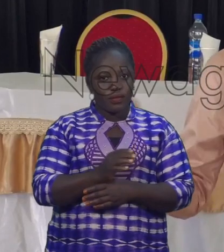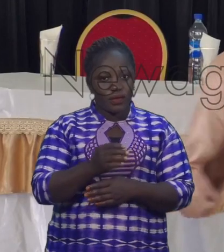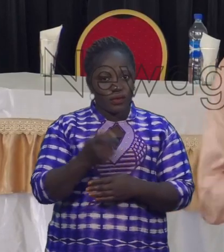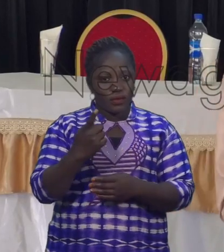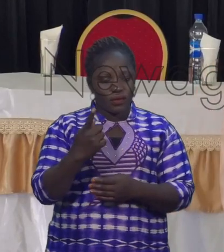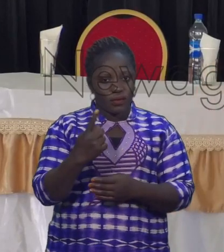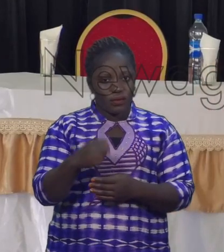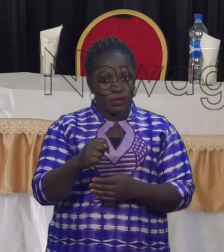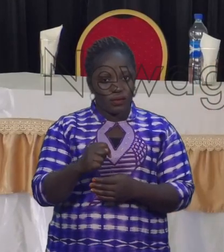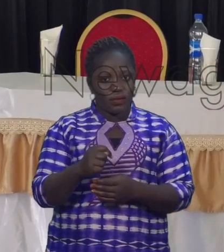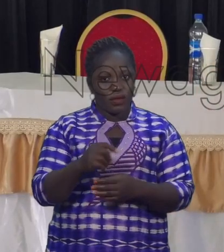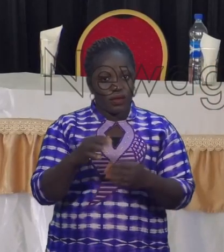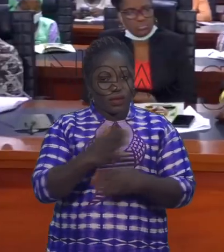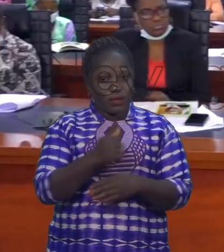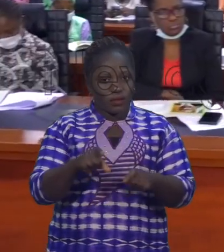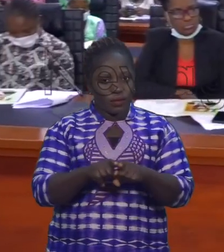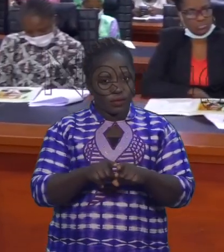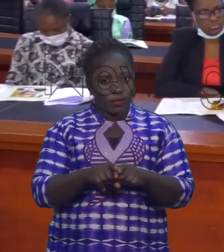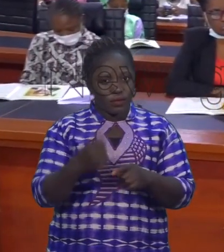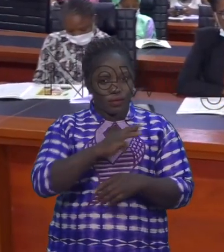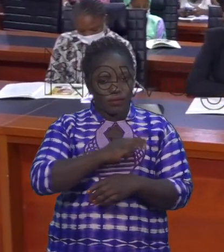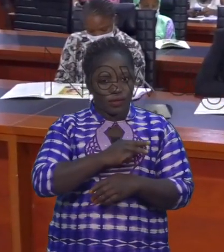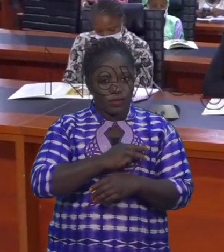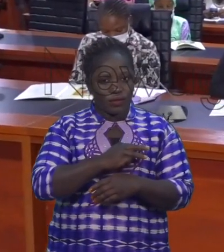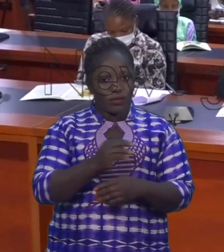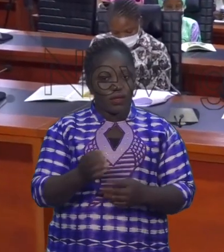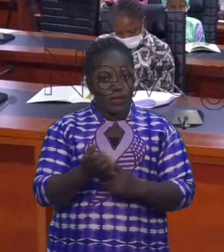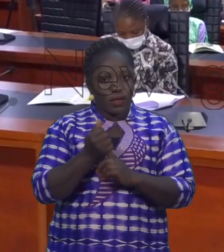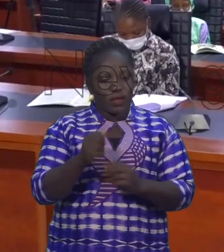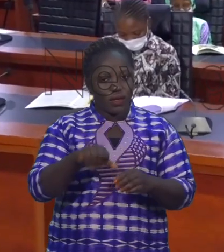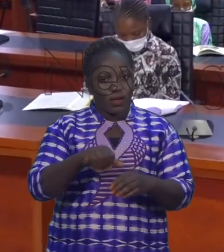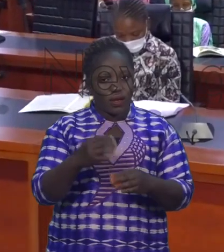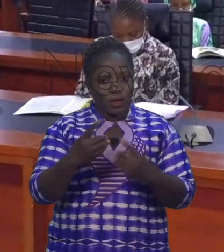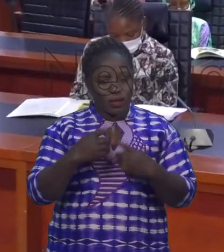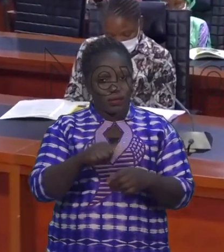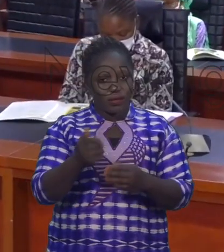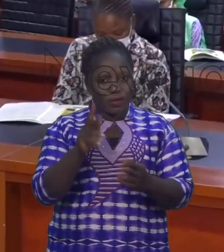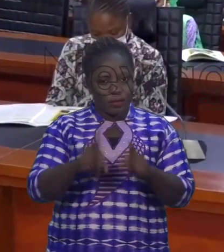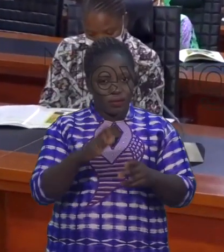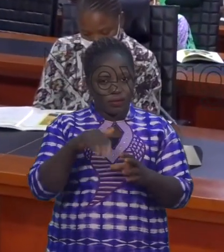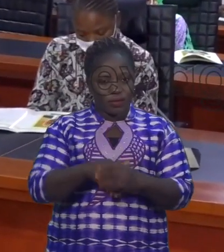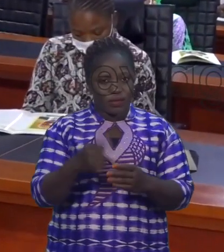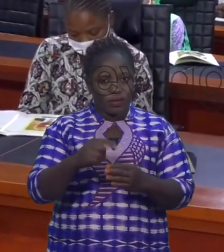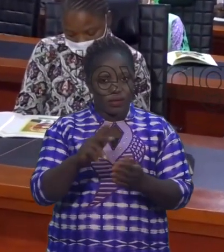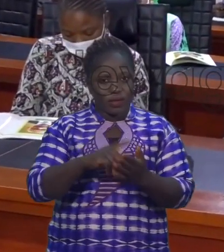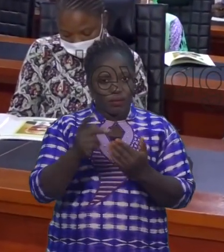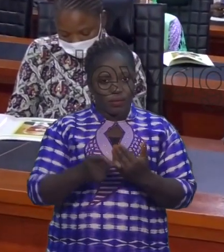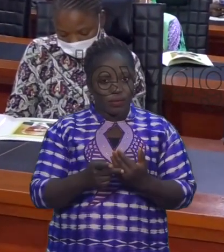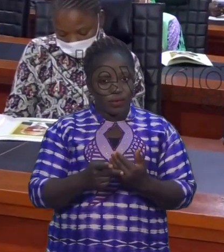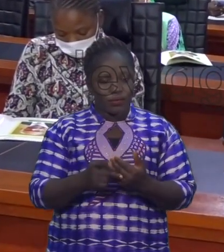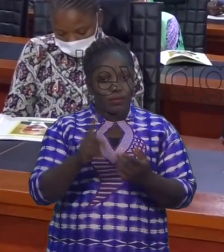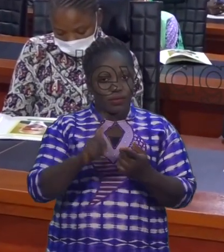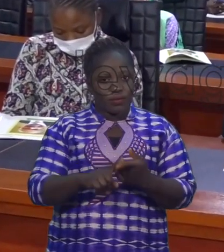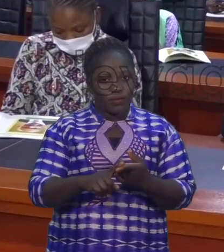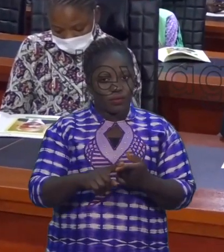the presenter, once again. As a follow-up, the ministry held a stakeholders meeting in June 2021